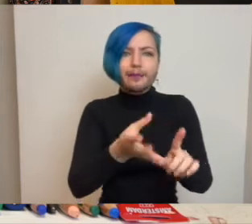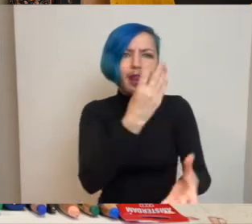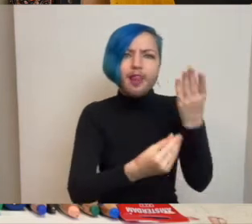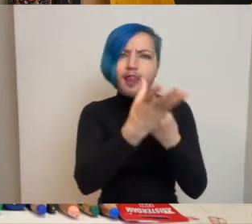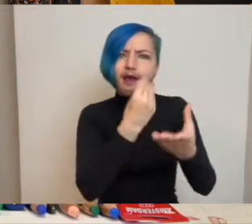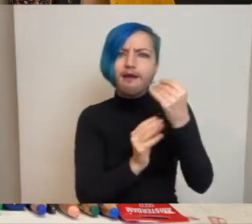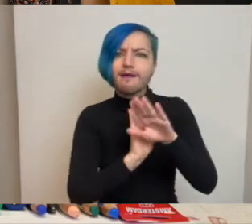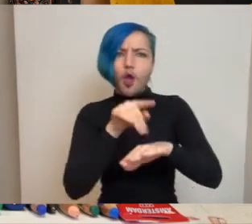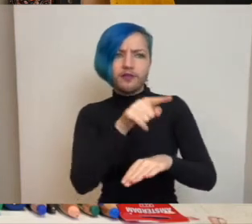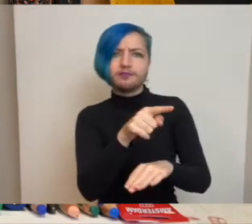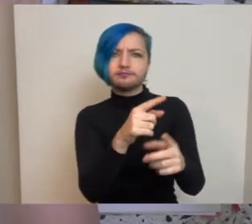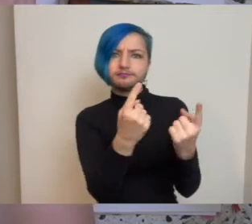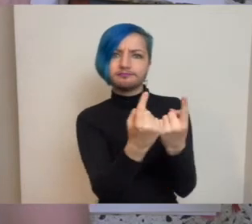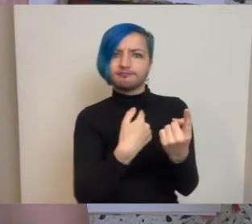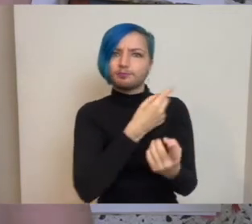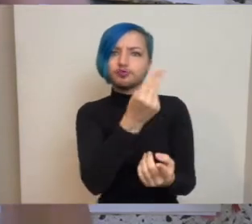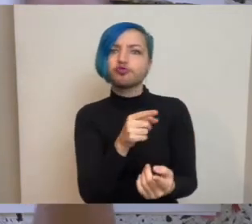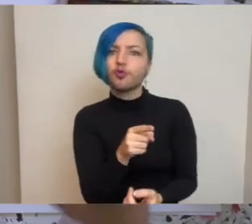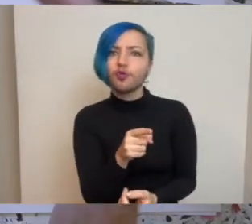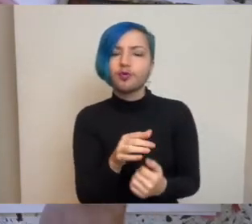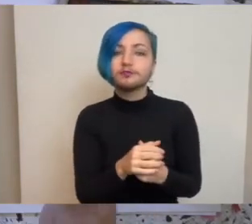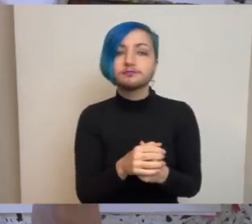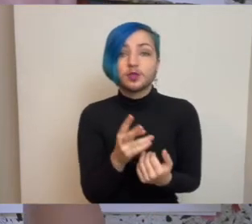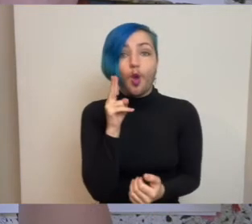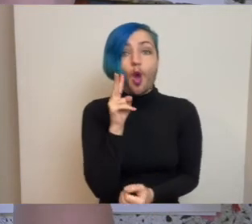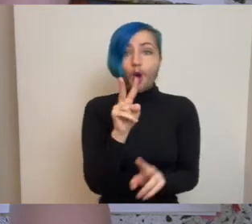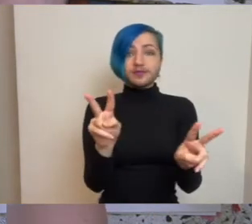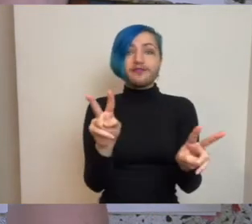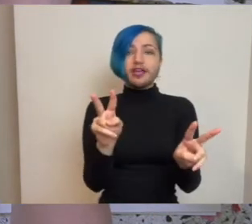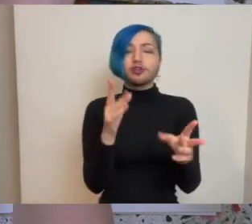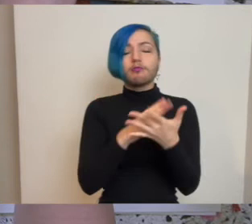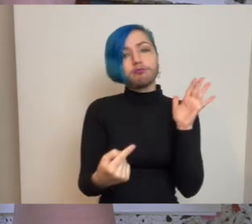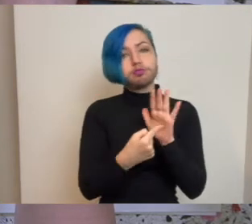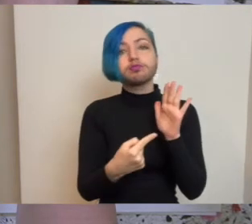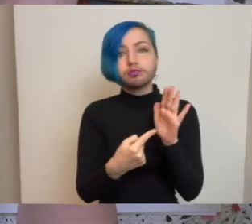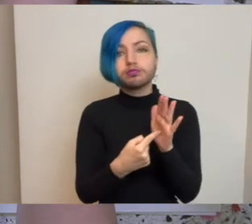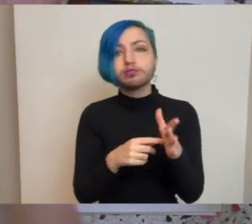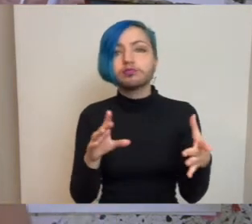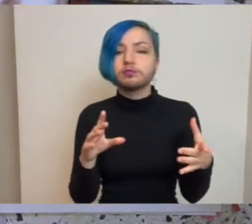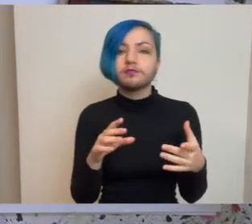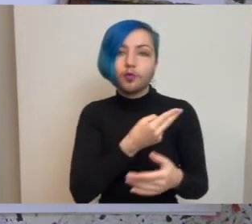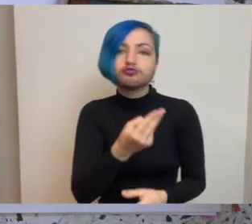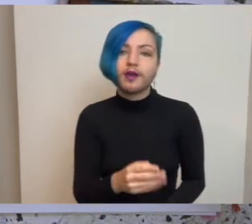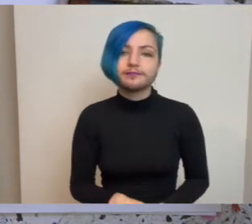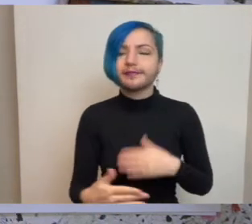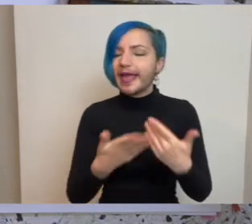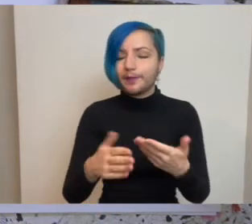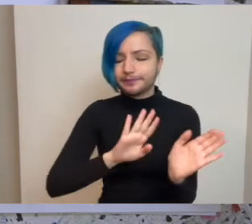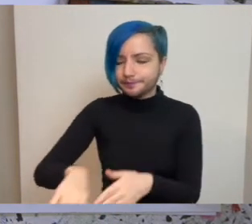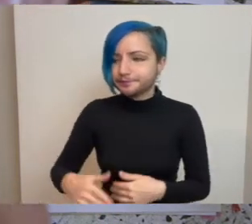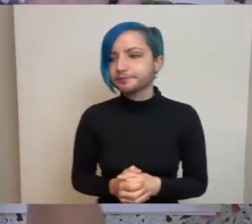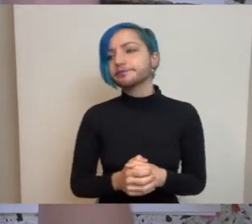I'm drawing. So I think observation is the real like key to drawing. Anyway, what we're going to